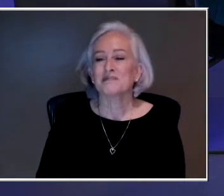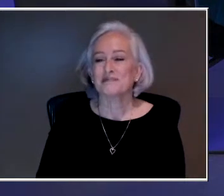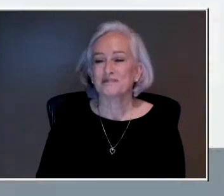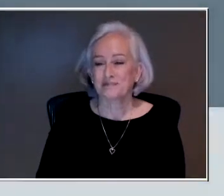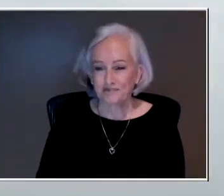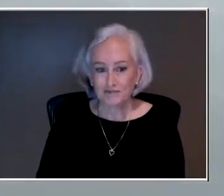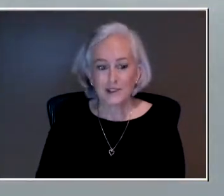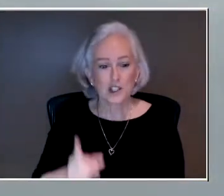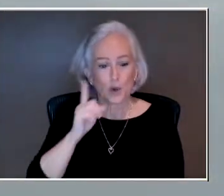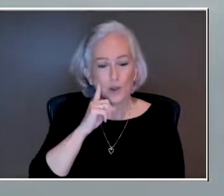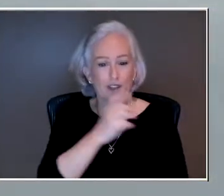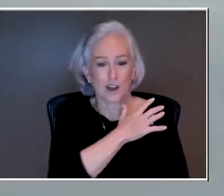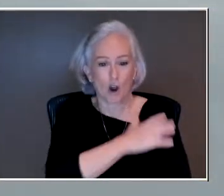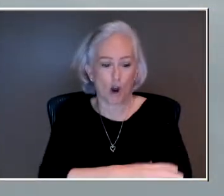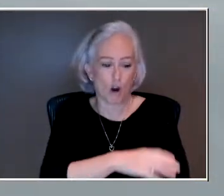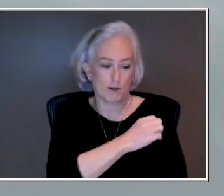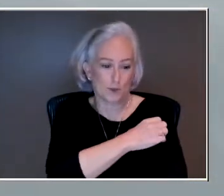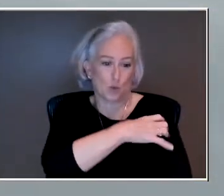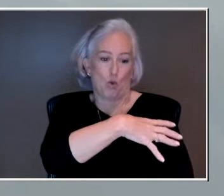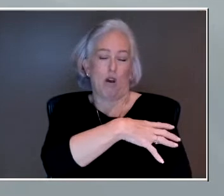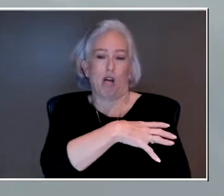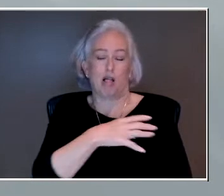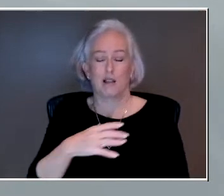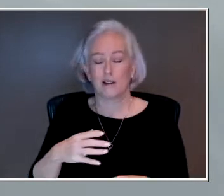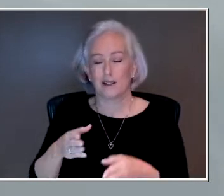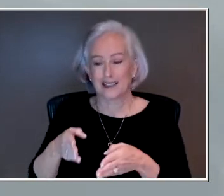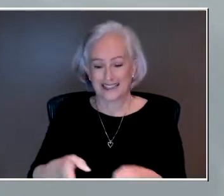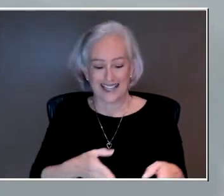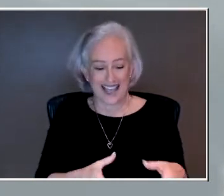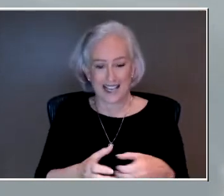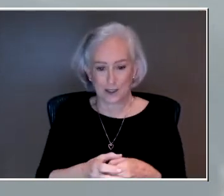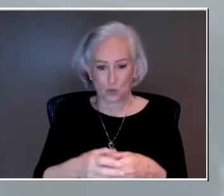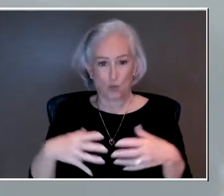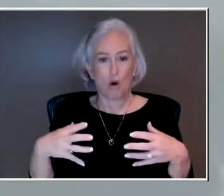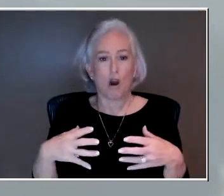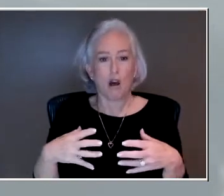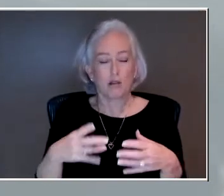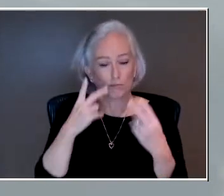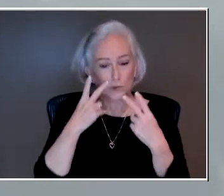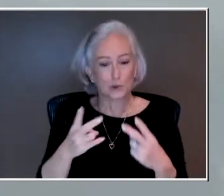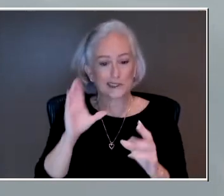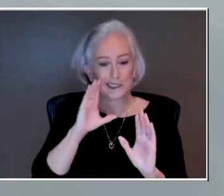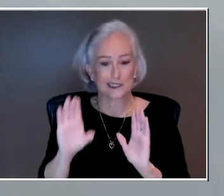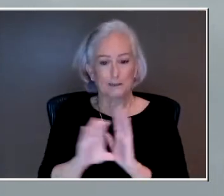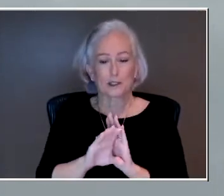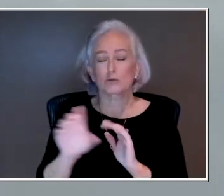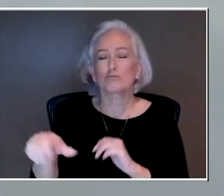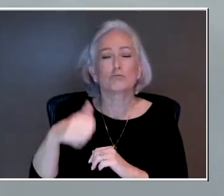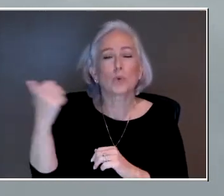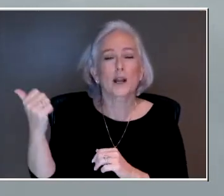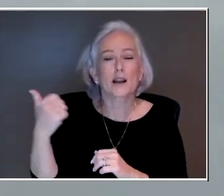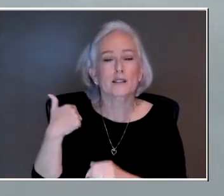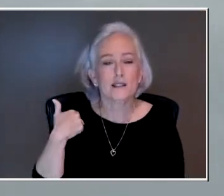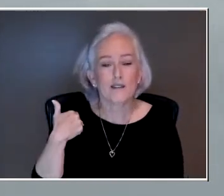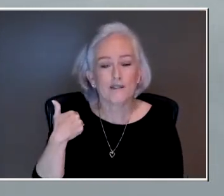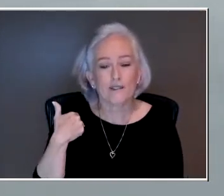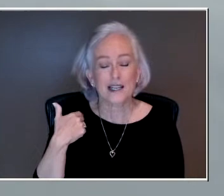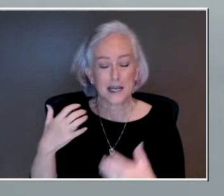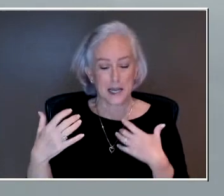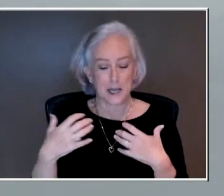arms and the legs. We could see it here in this photo. Other symptoms? Yeah, you know, the common complaints that we get are